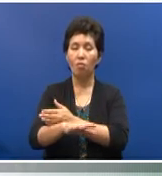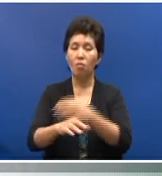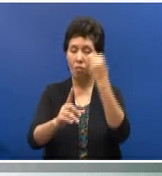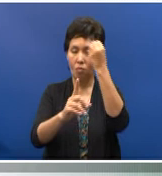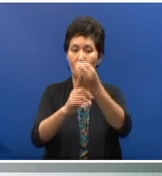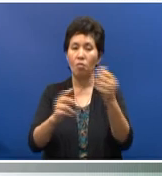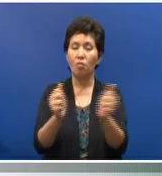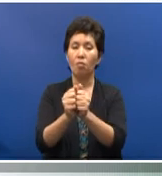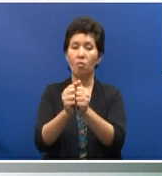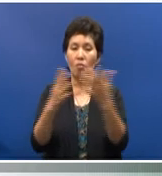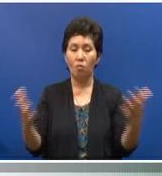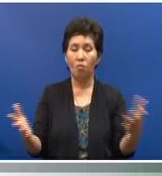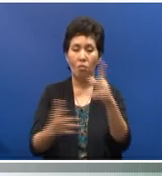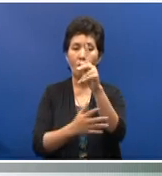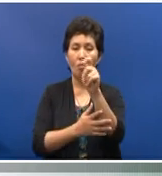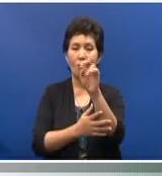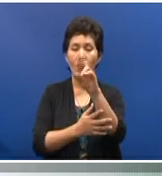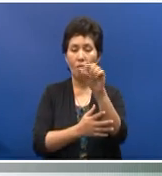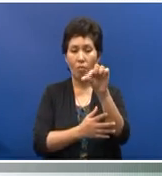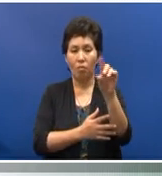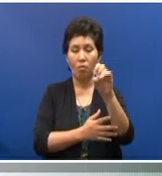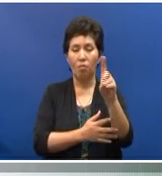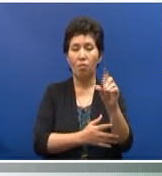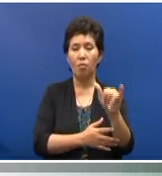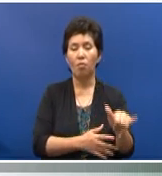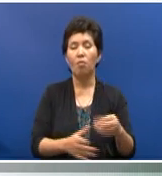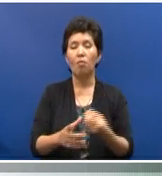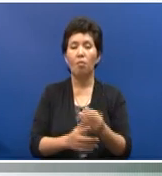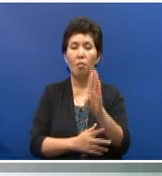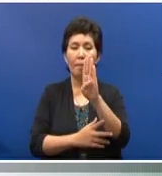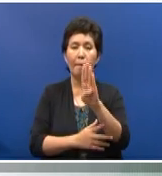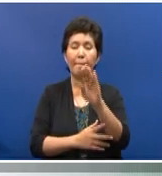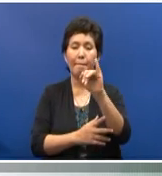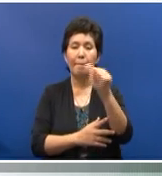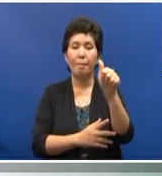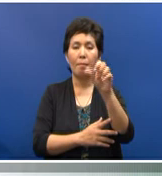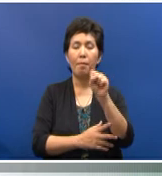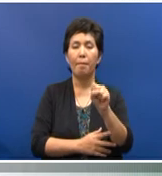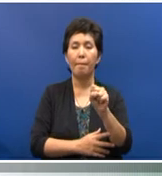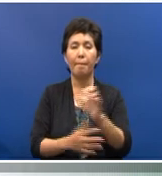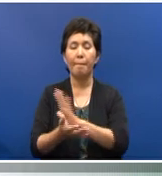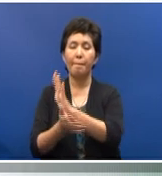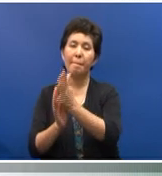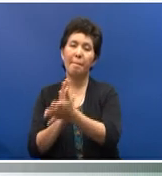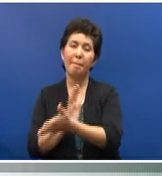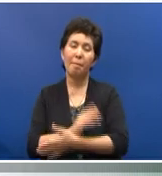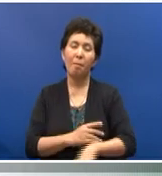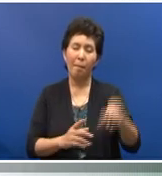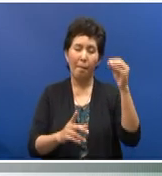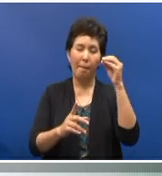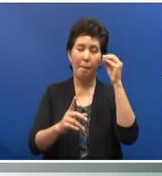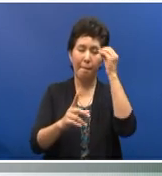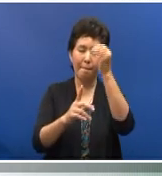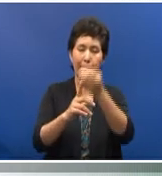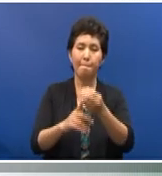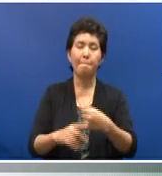objectively without prejudice or bias. Okay, so this enables us to objectively judge our